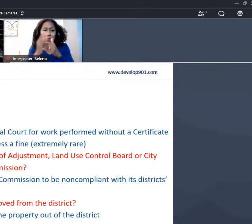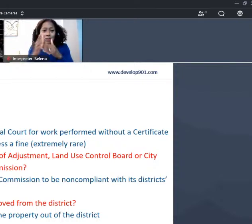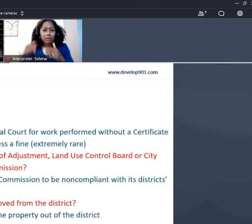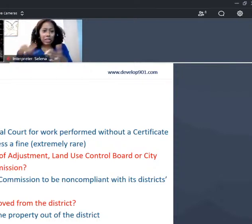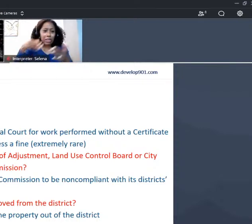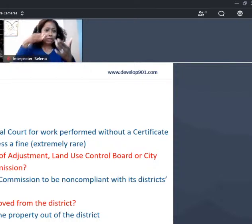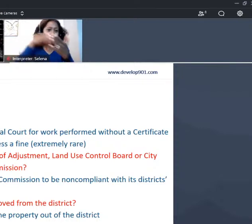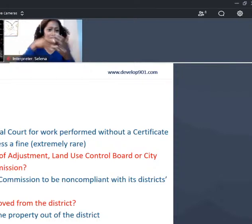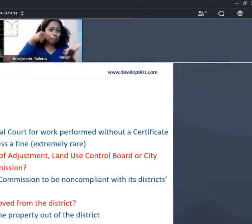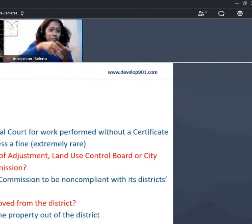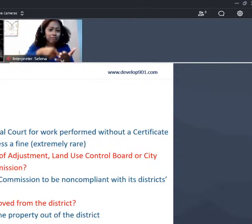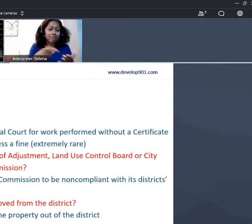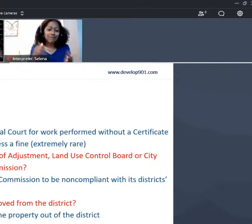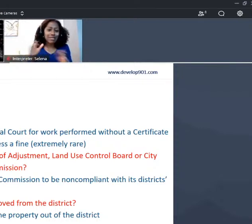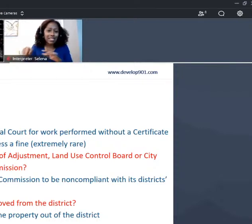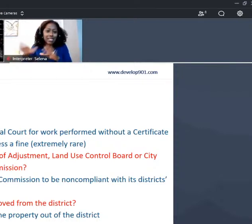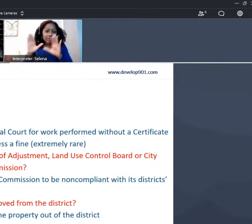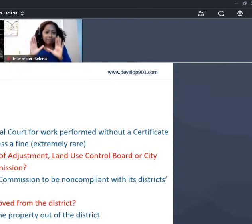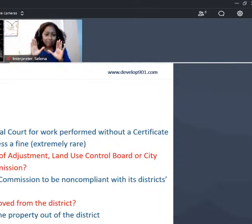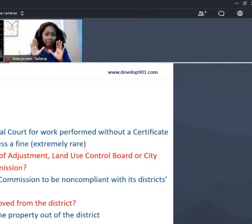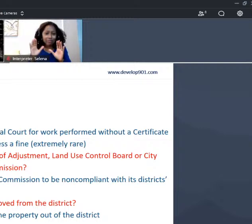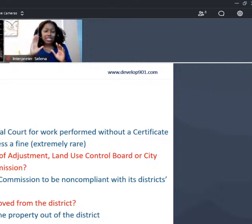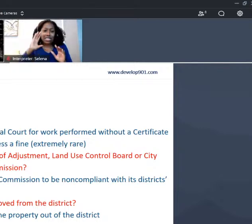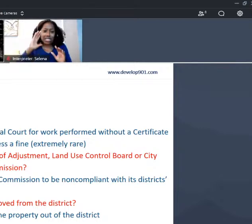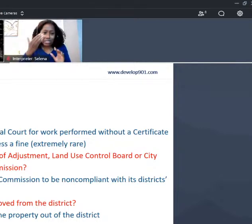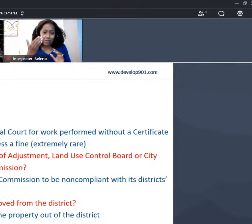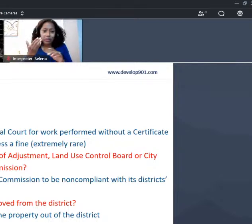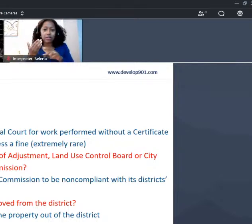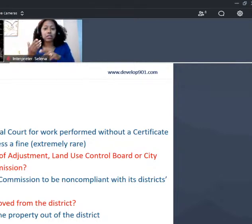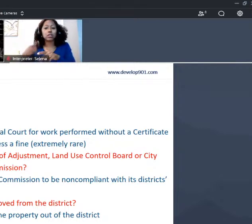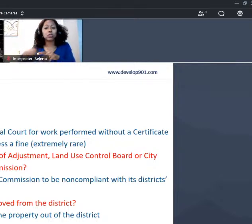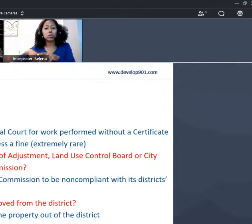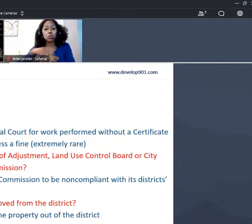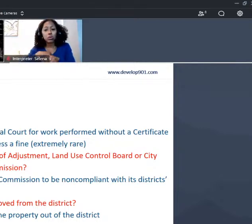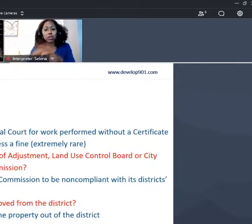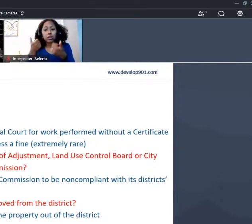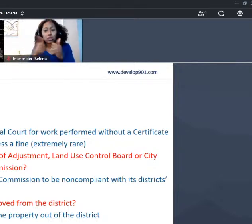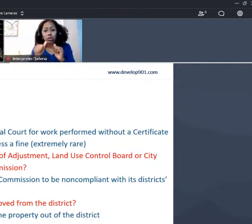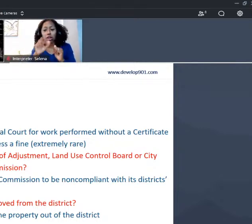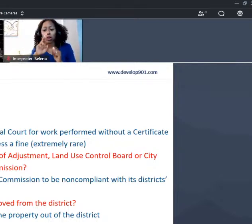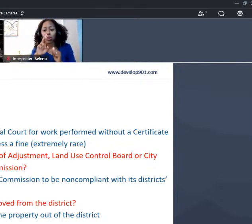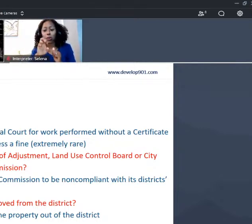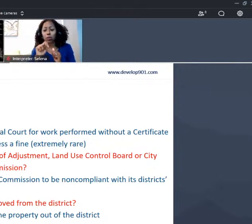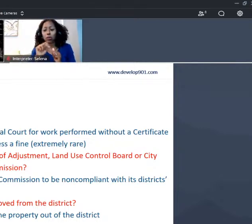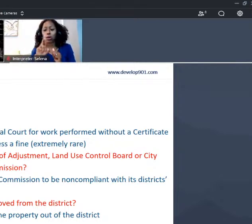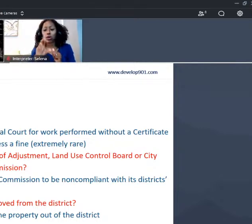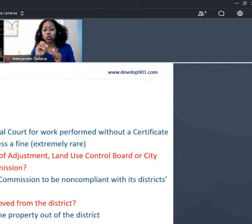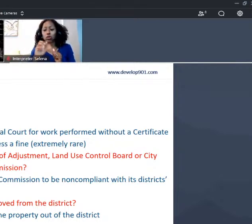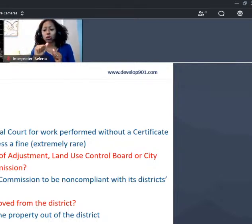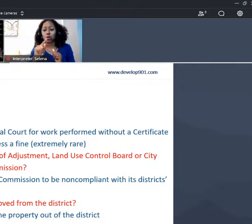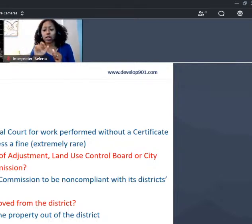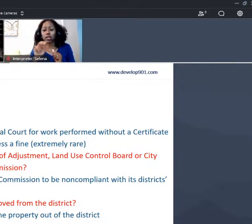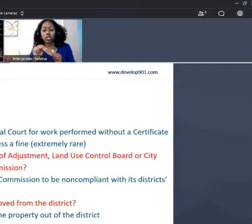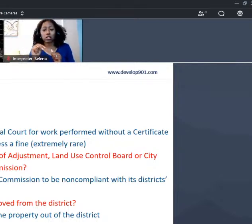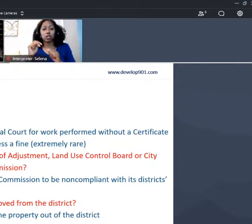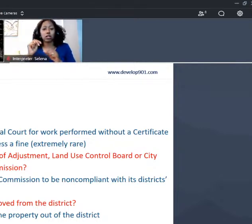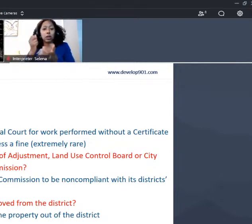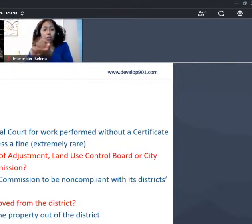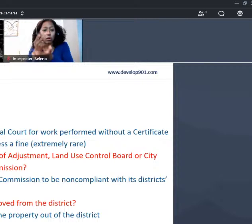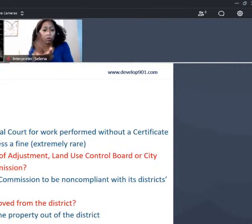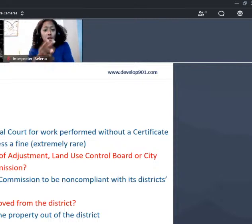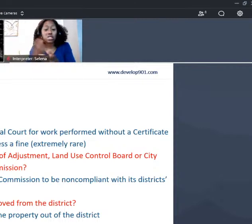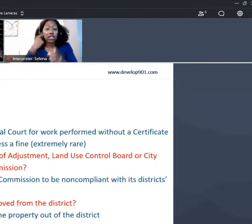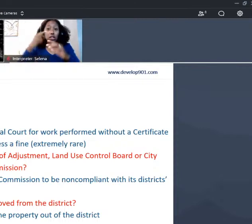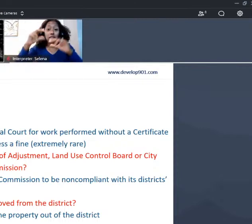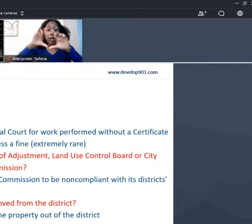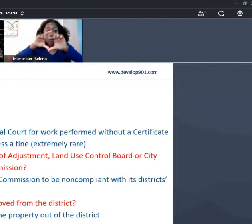with the applicant to ameliorate the situation. Oftentimes, that's called retroactive approval. You painted your brick. It can't be